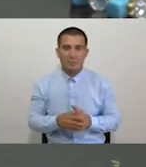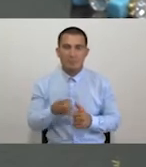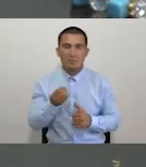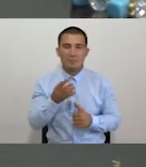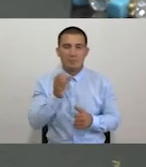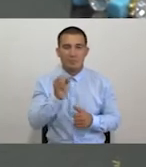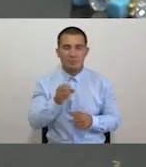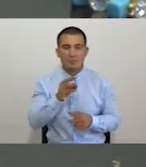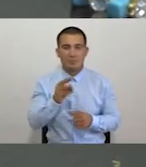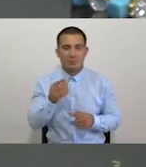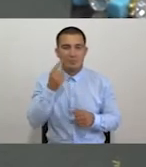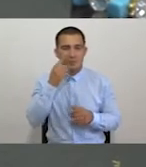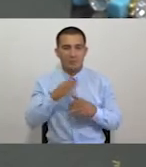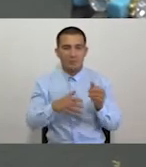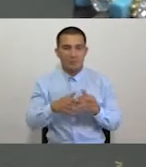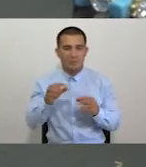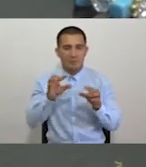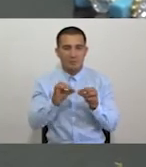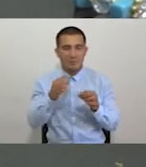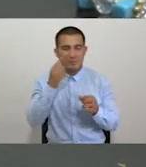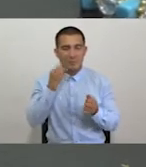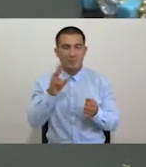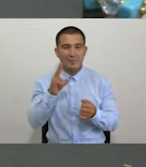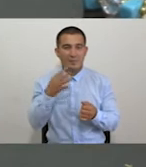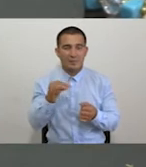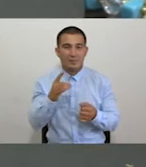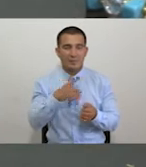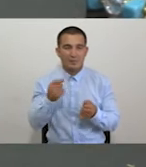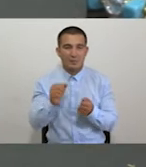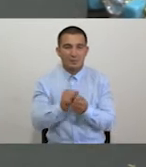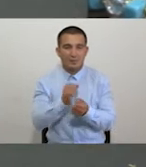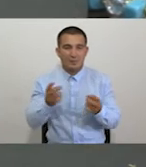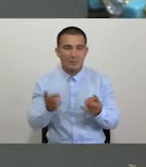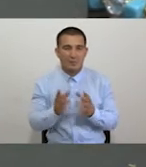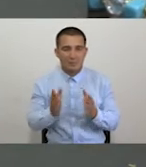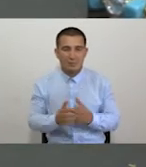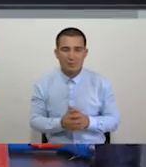Va bir muddat ushlab turamiz. Yelim qotqunga qadar.